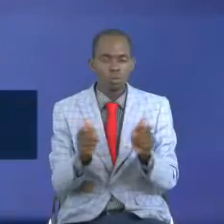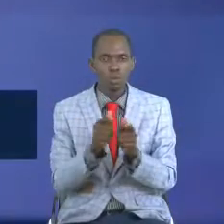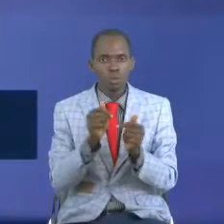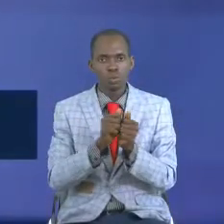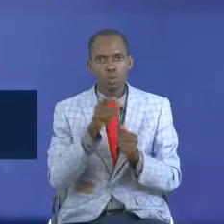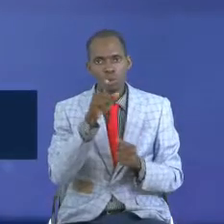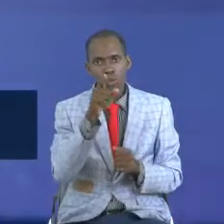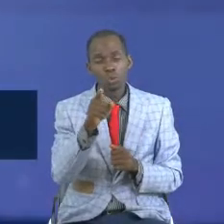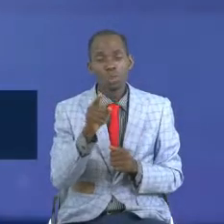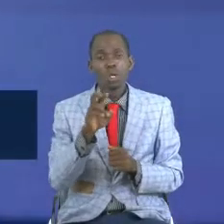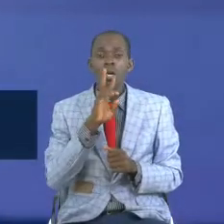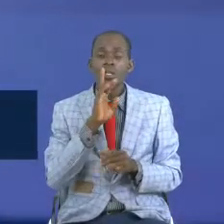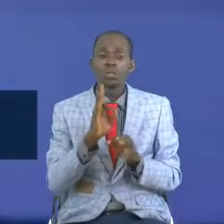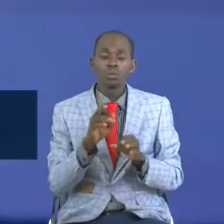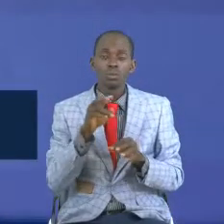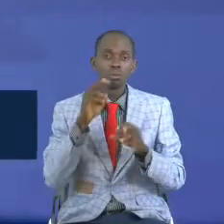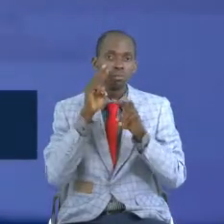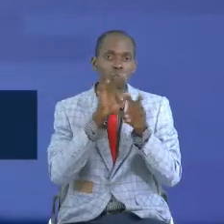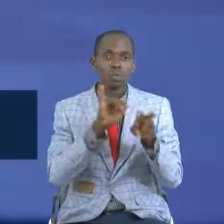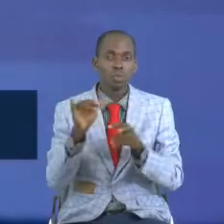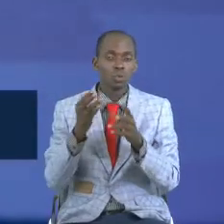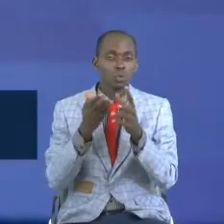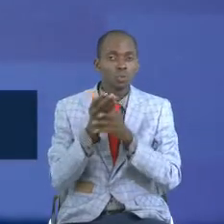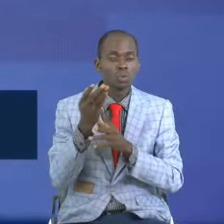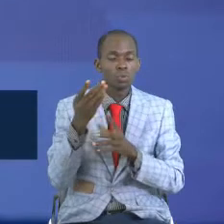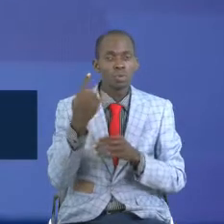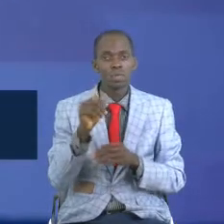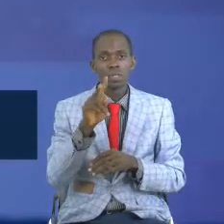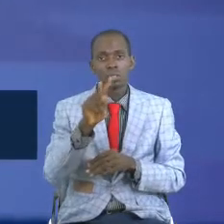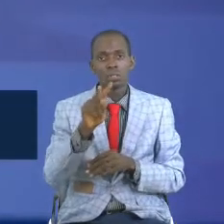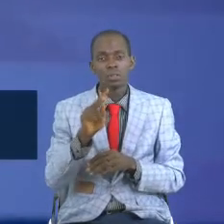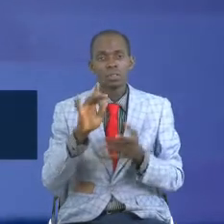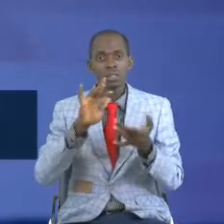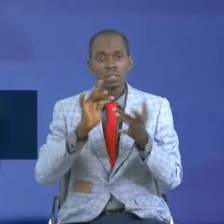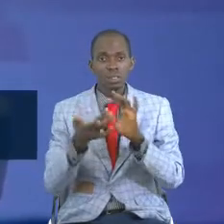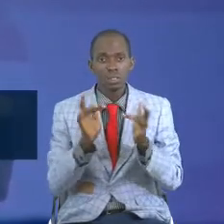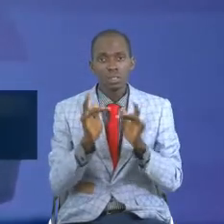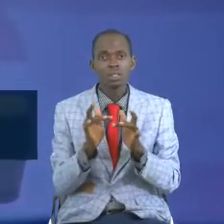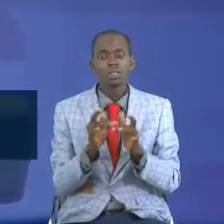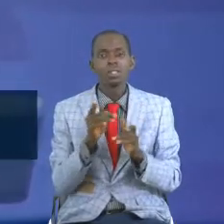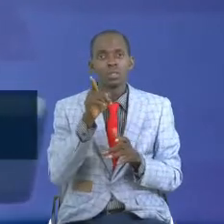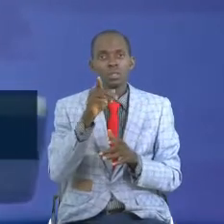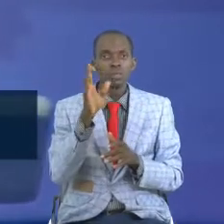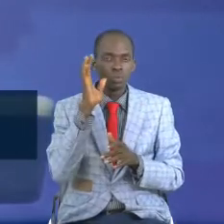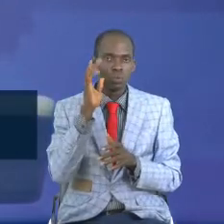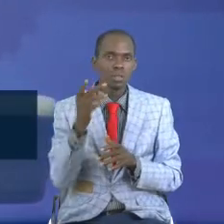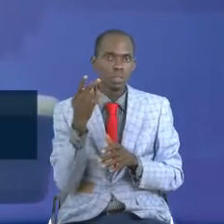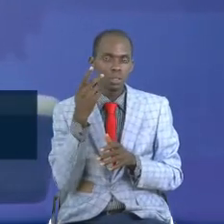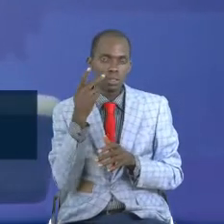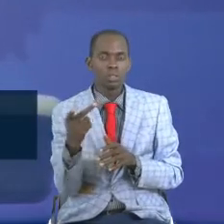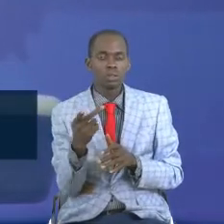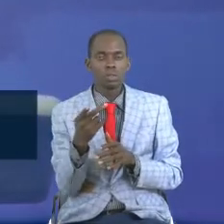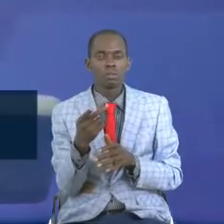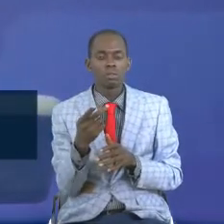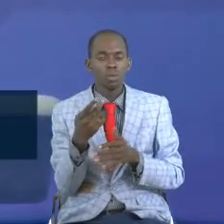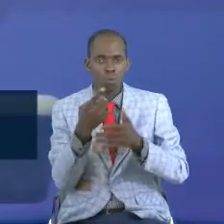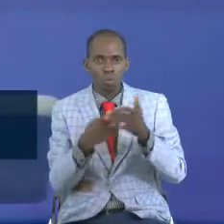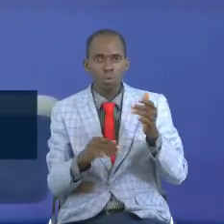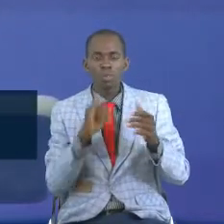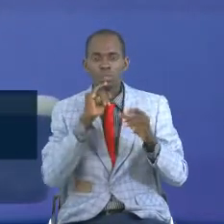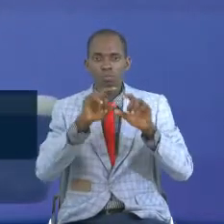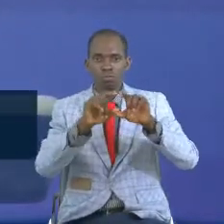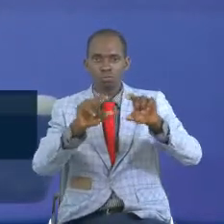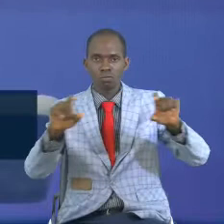every location, every community, every congregation, in every country, do the same like we're